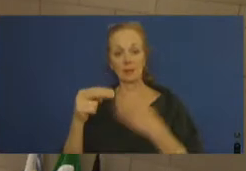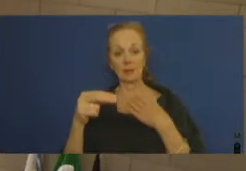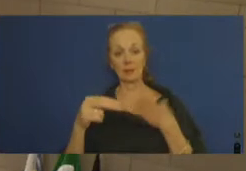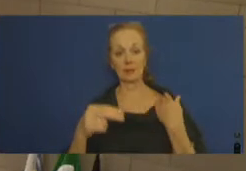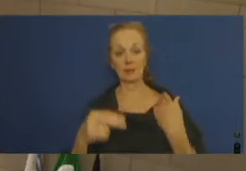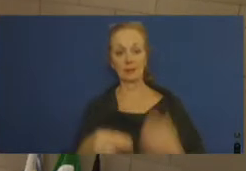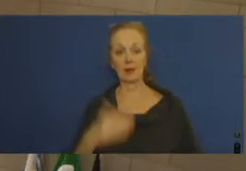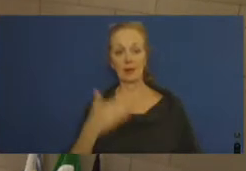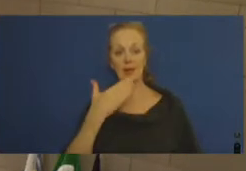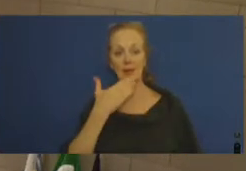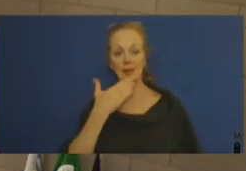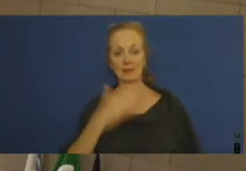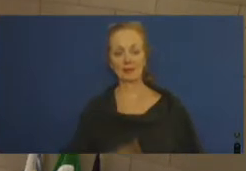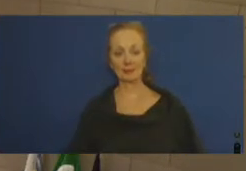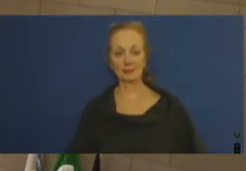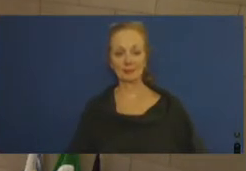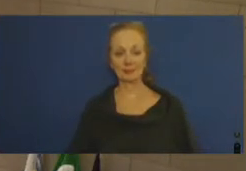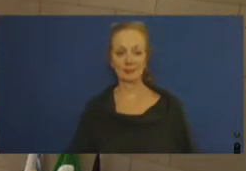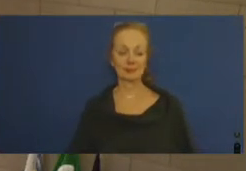Thank you.